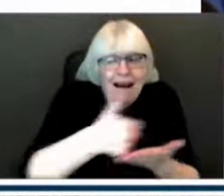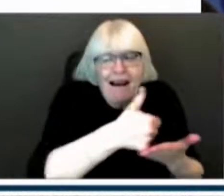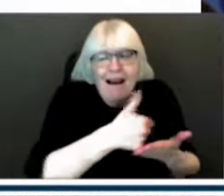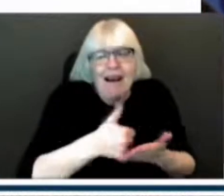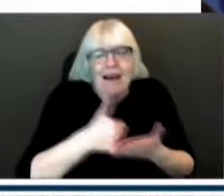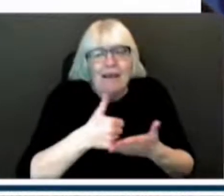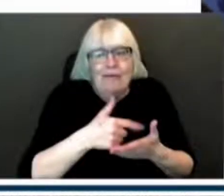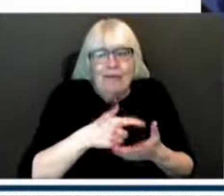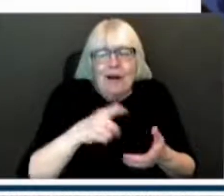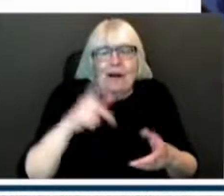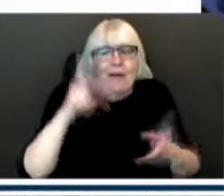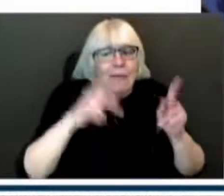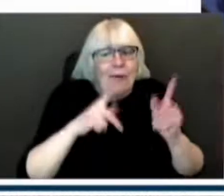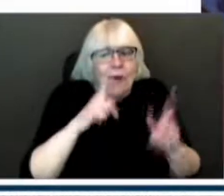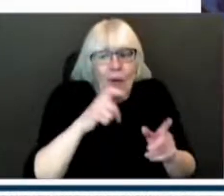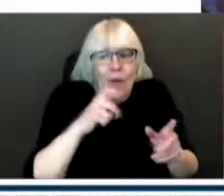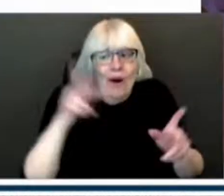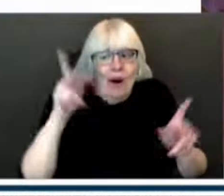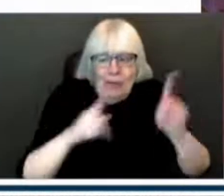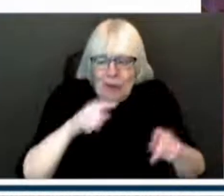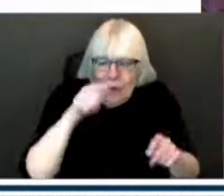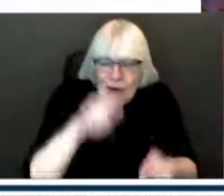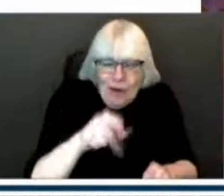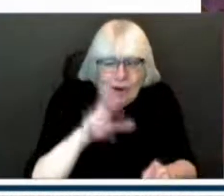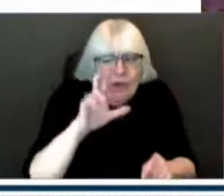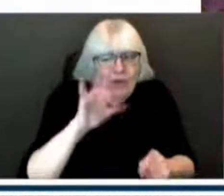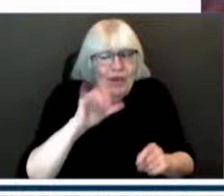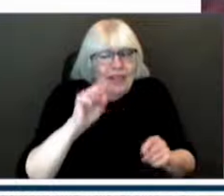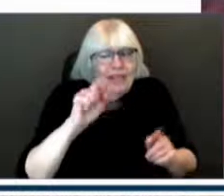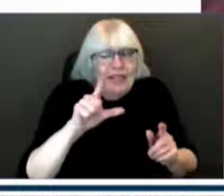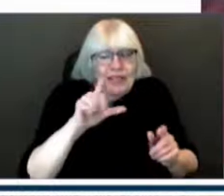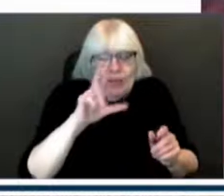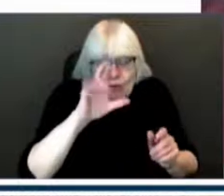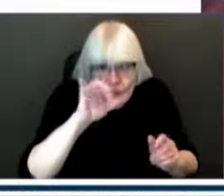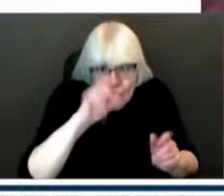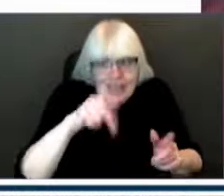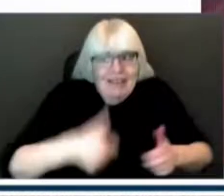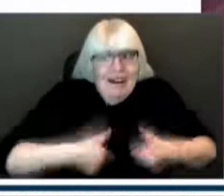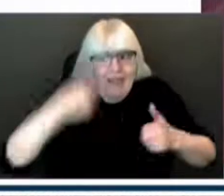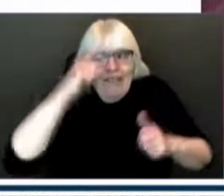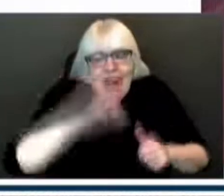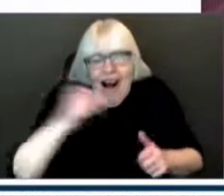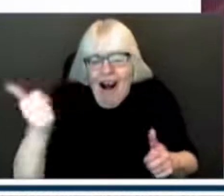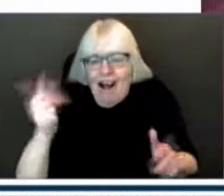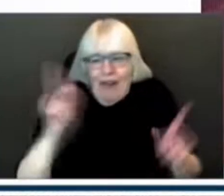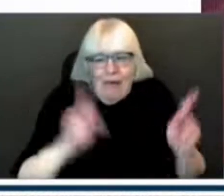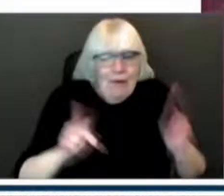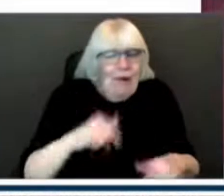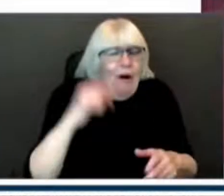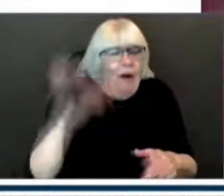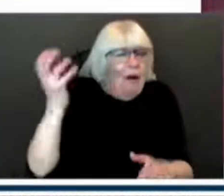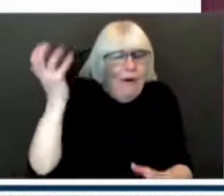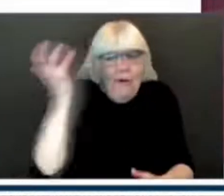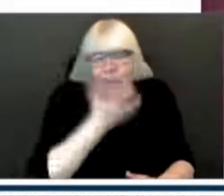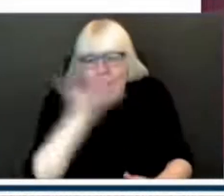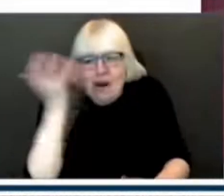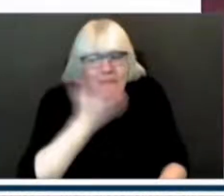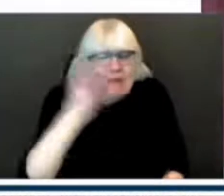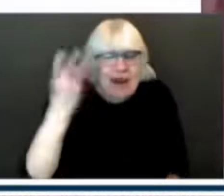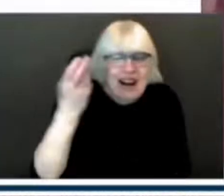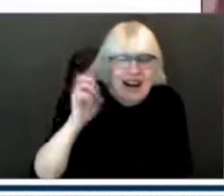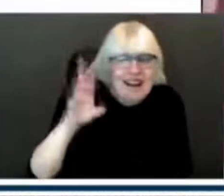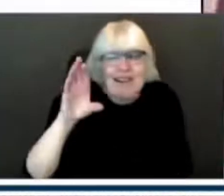for someone else's. What makes a hero do what they